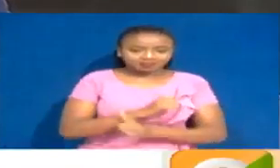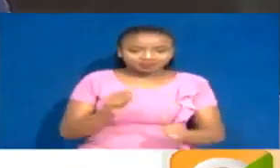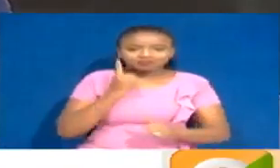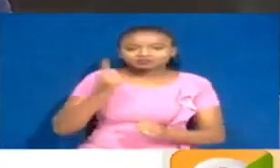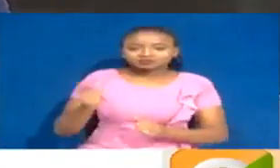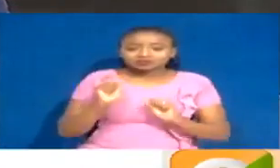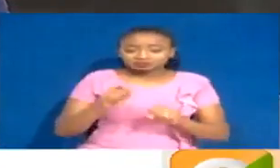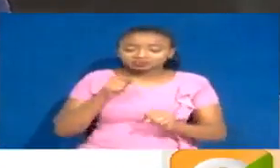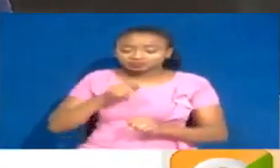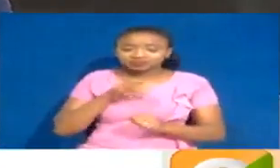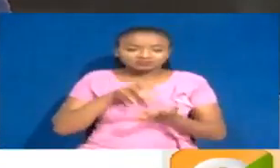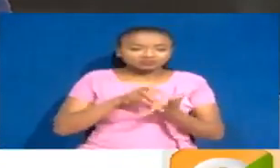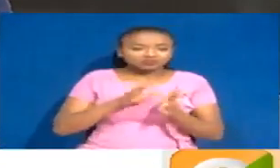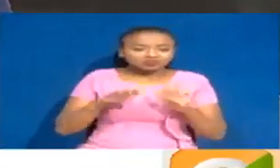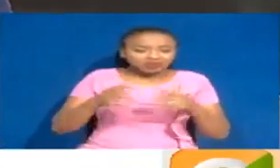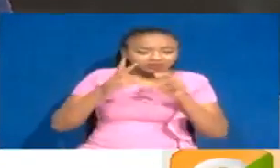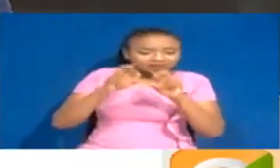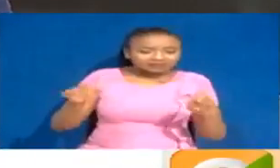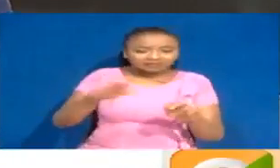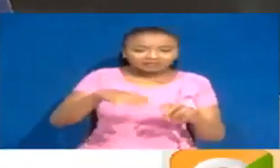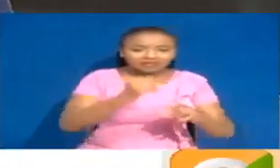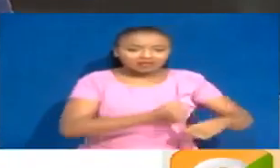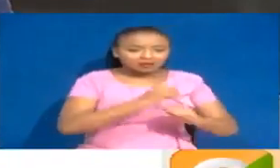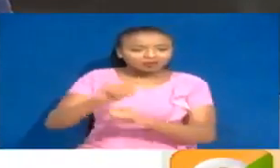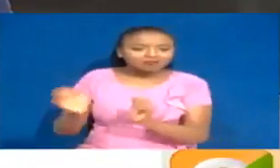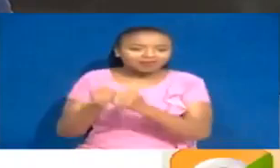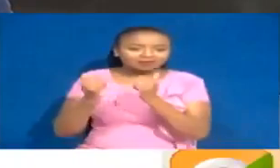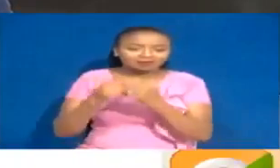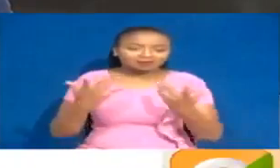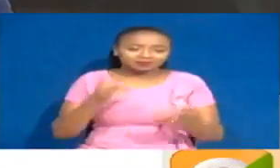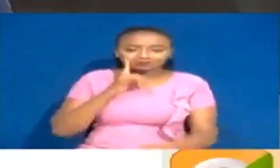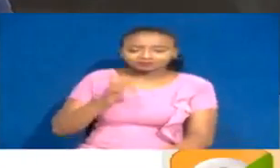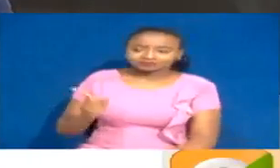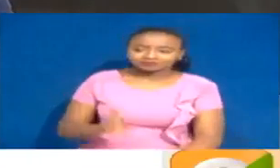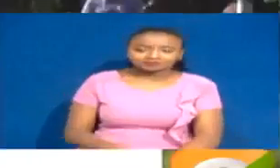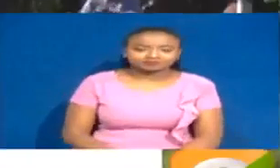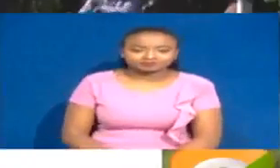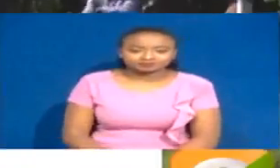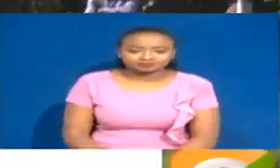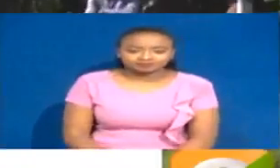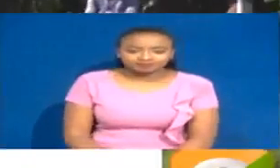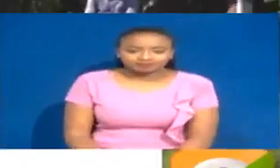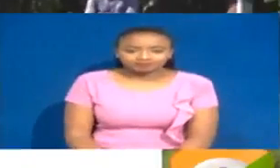on the potentially life-changing study in Mfangano and Rusinga Islands in Homabay County.